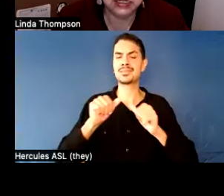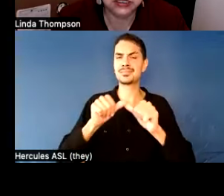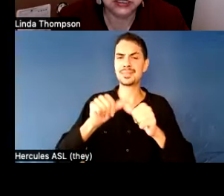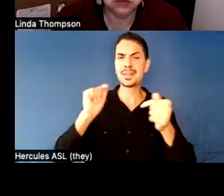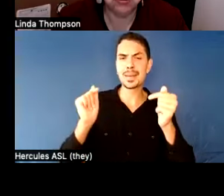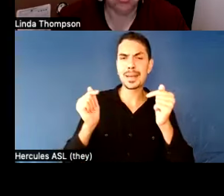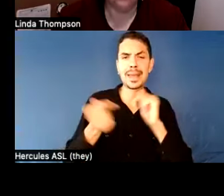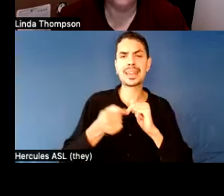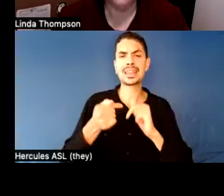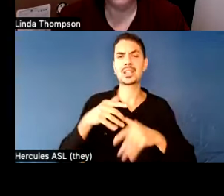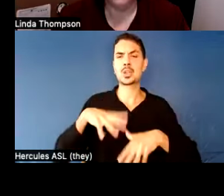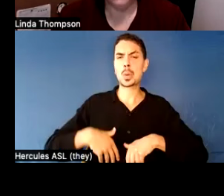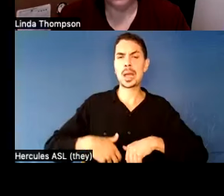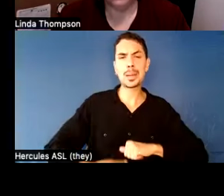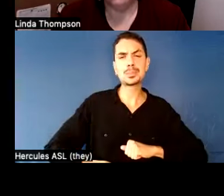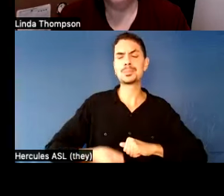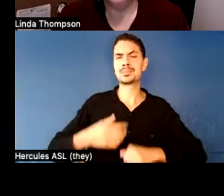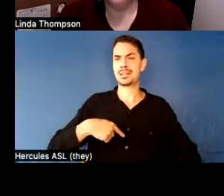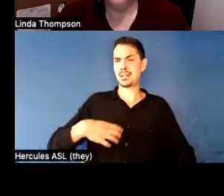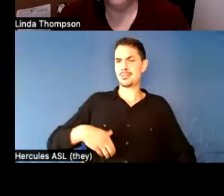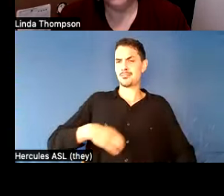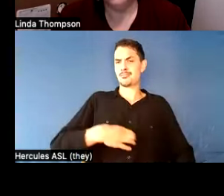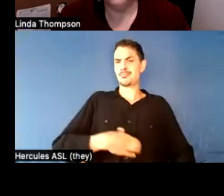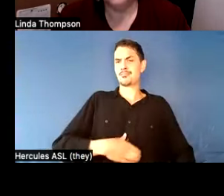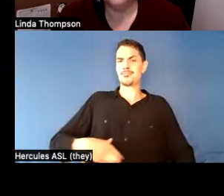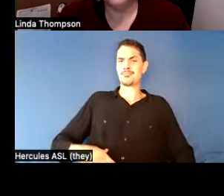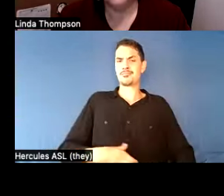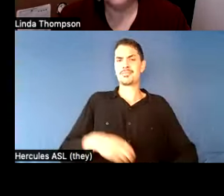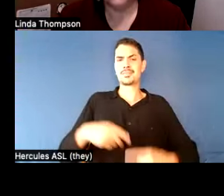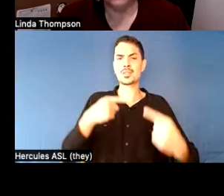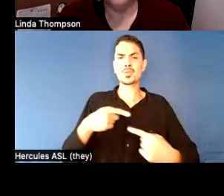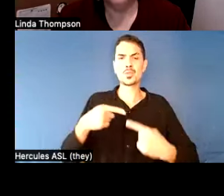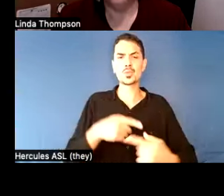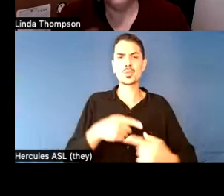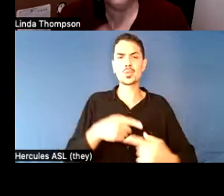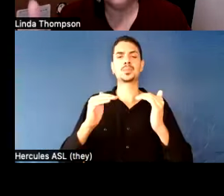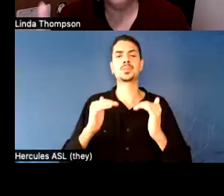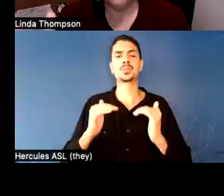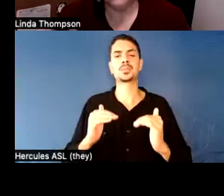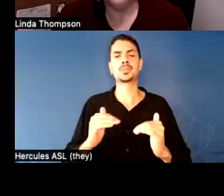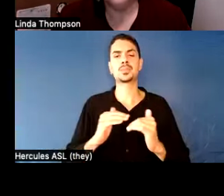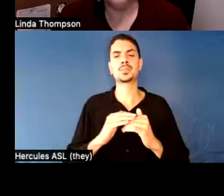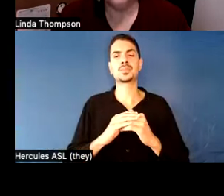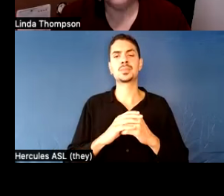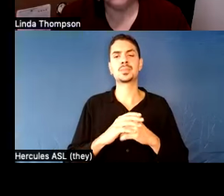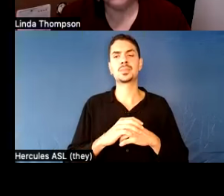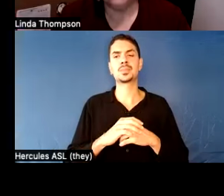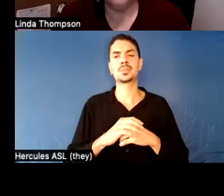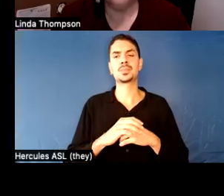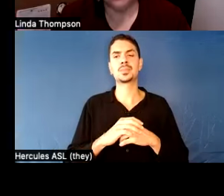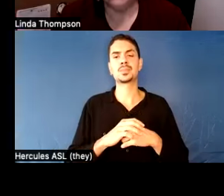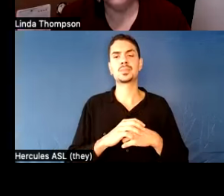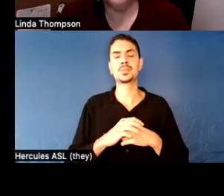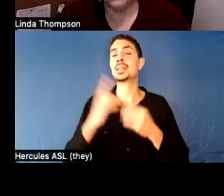I suppose you can get, some people get instant release of the contents of their stomach, either